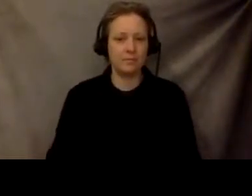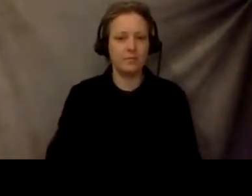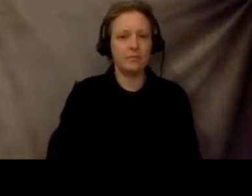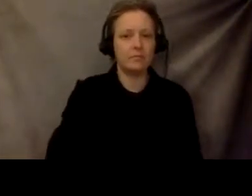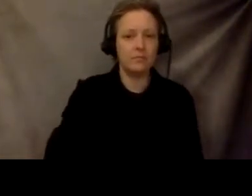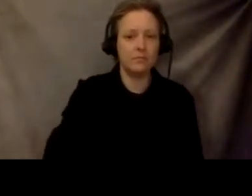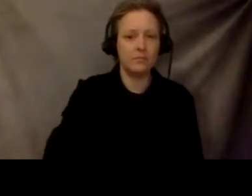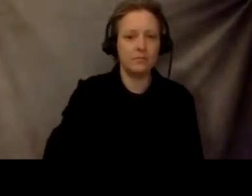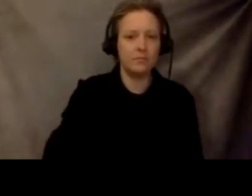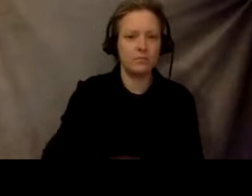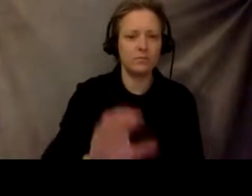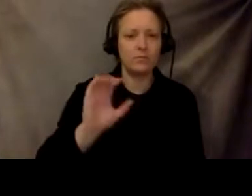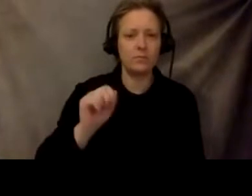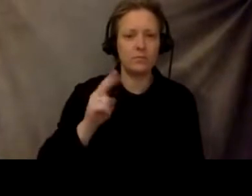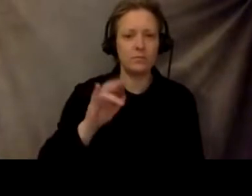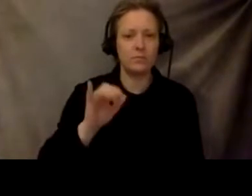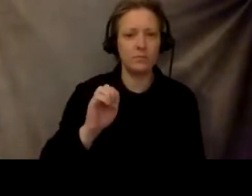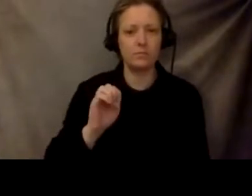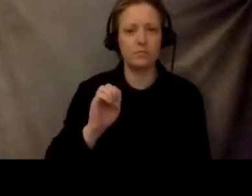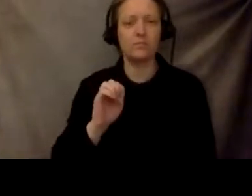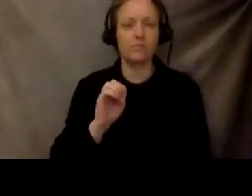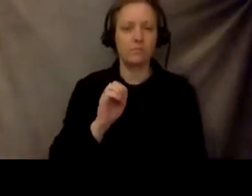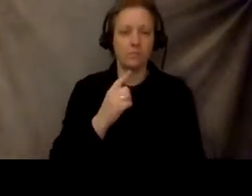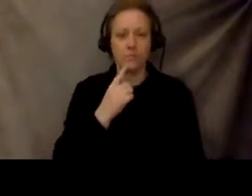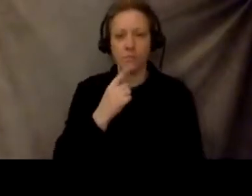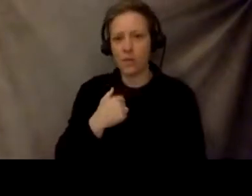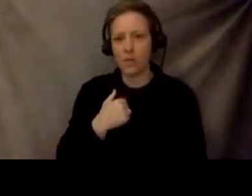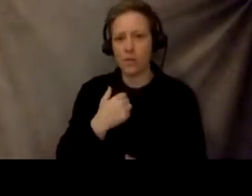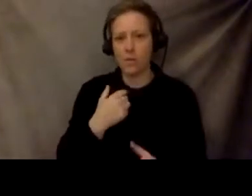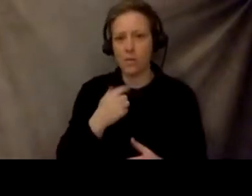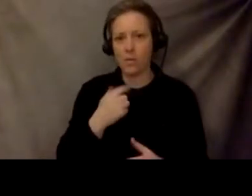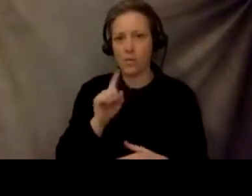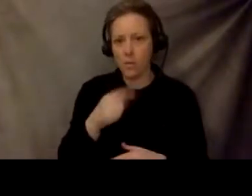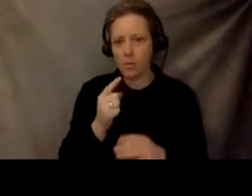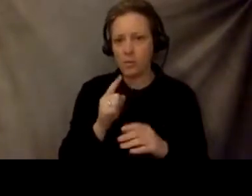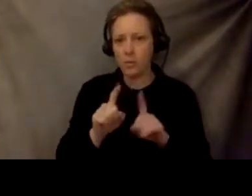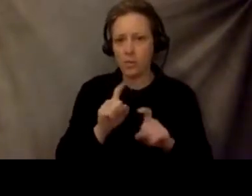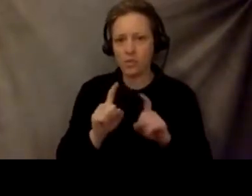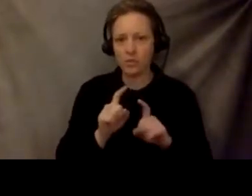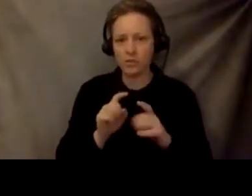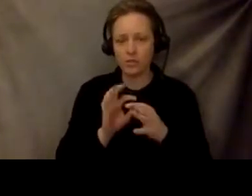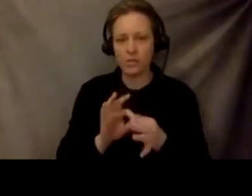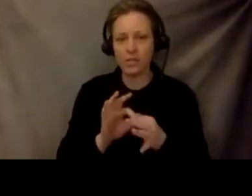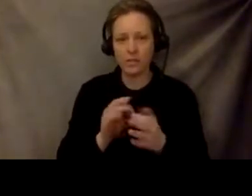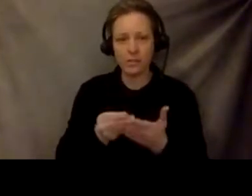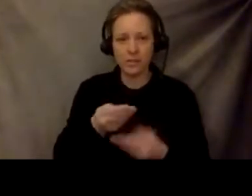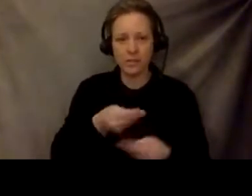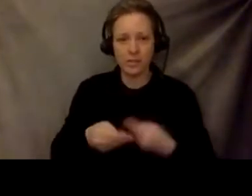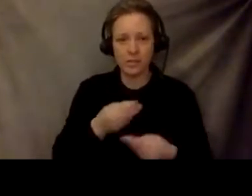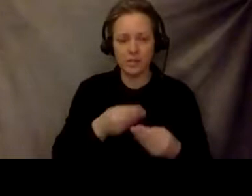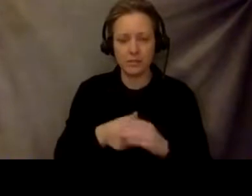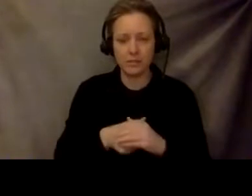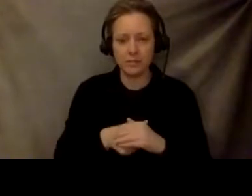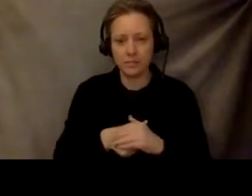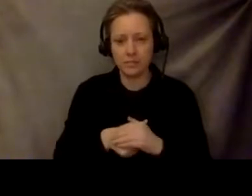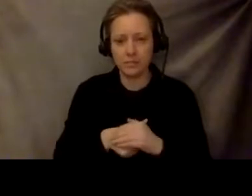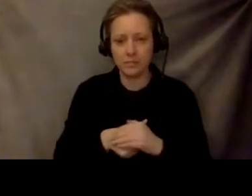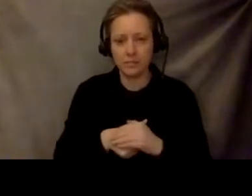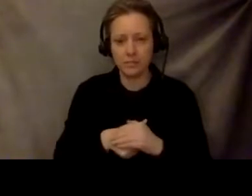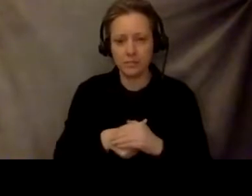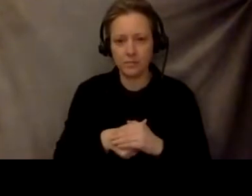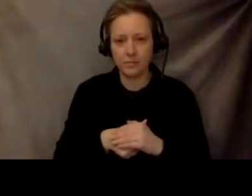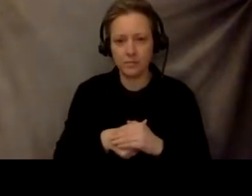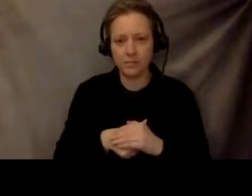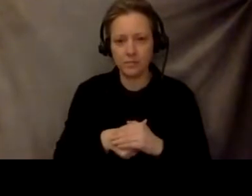The only questions I really had were surrounding the budget, and I've been disconnected from